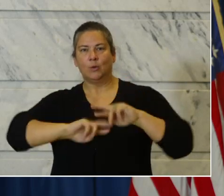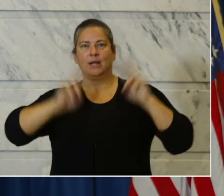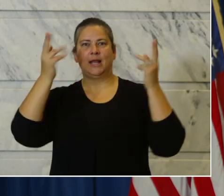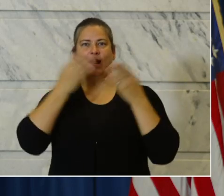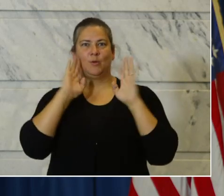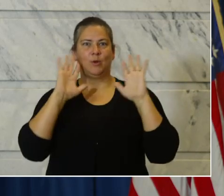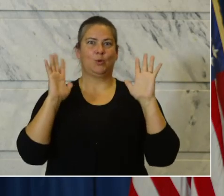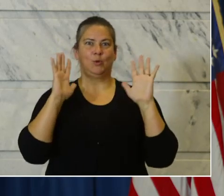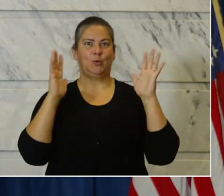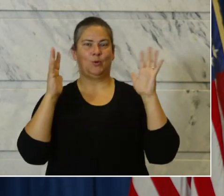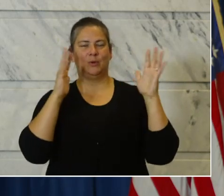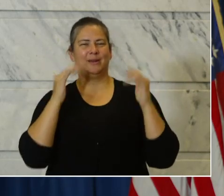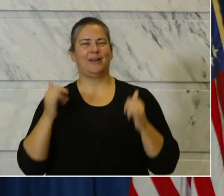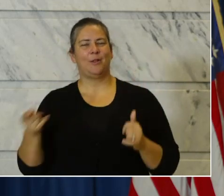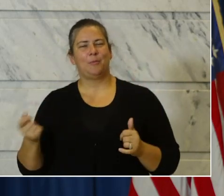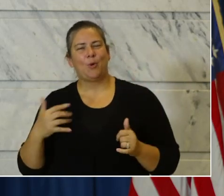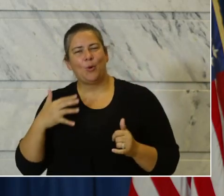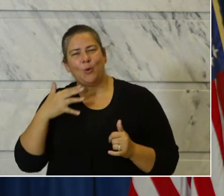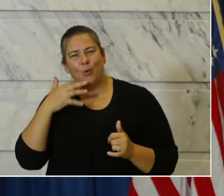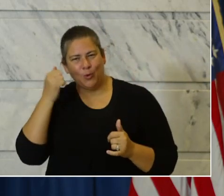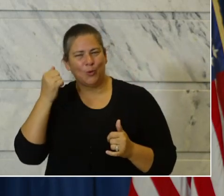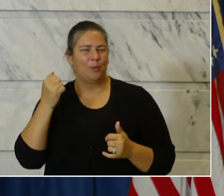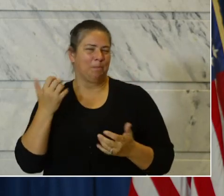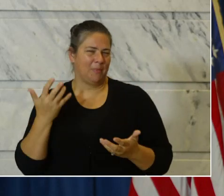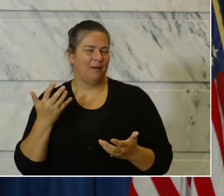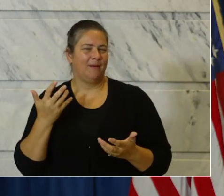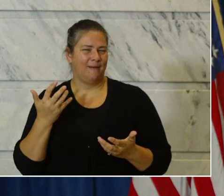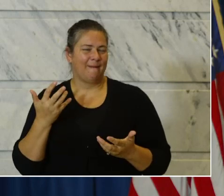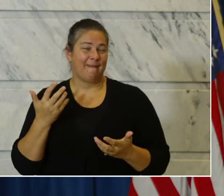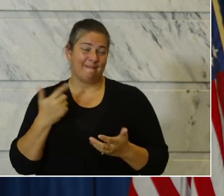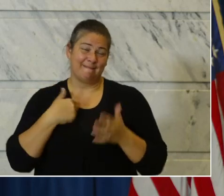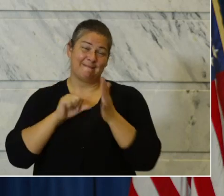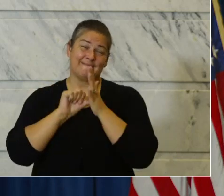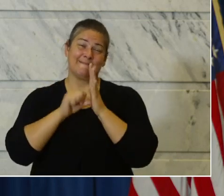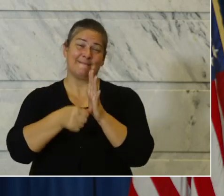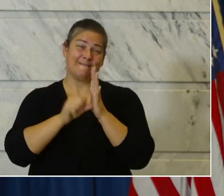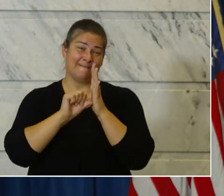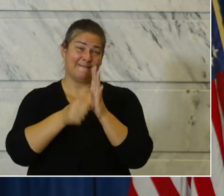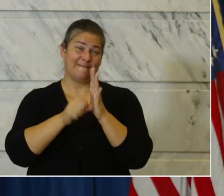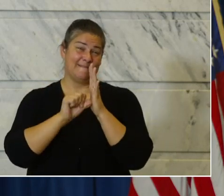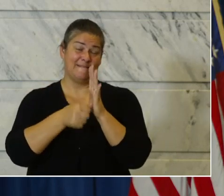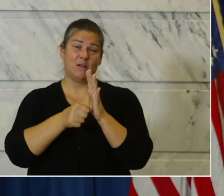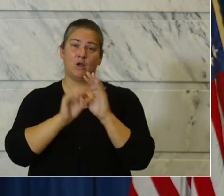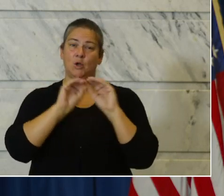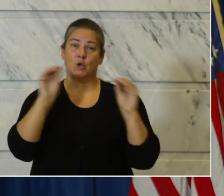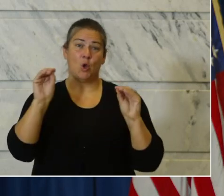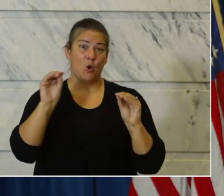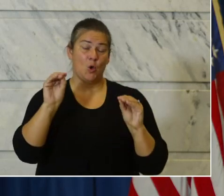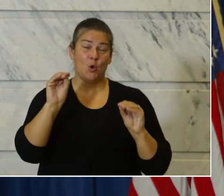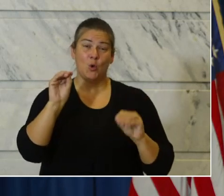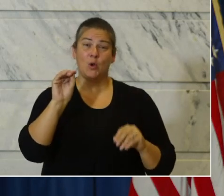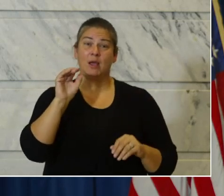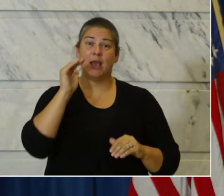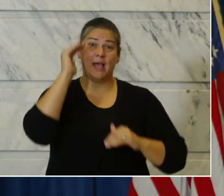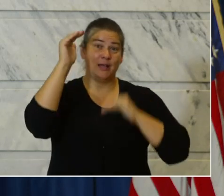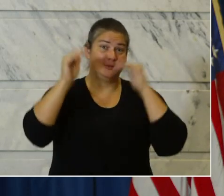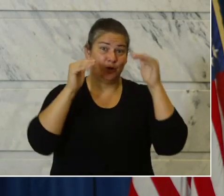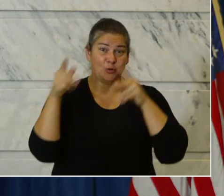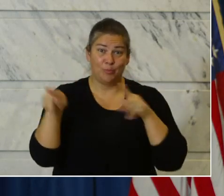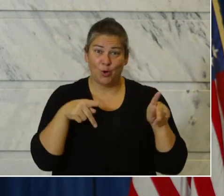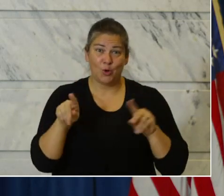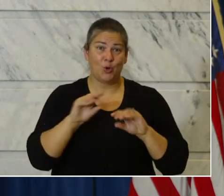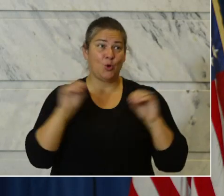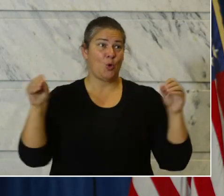little bit older now. I will again reiterate, though, no adult parties, no block